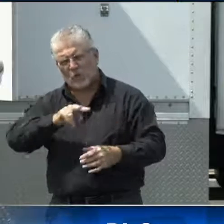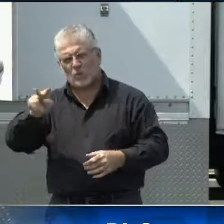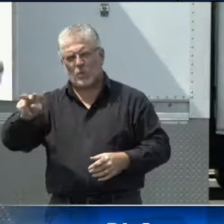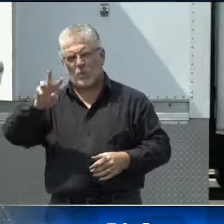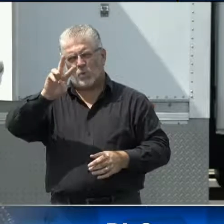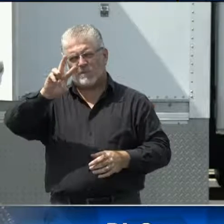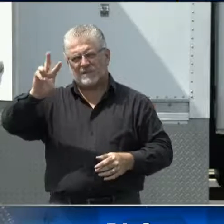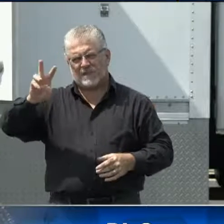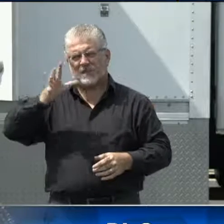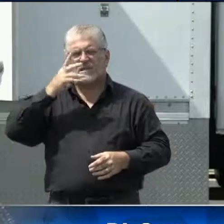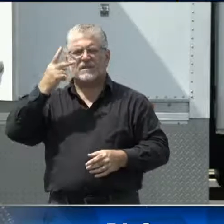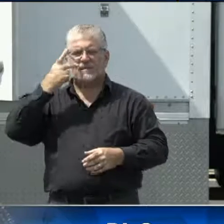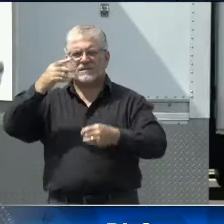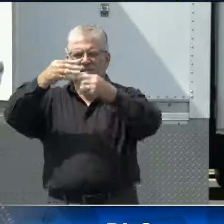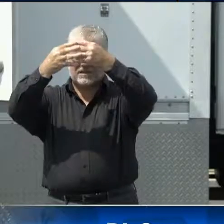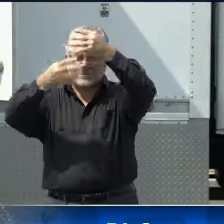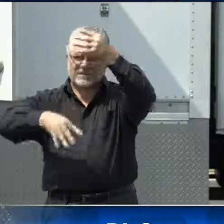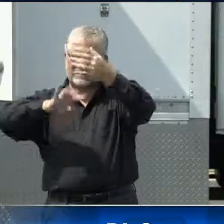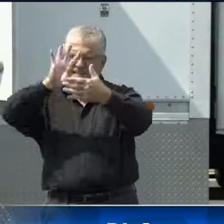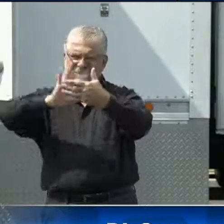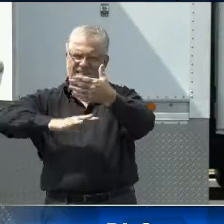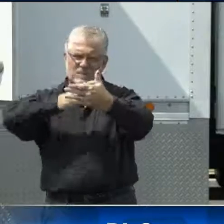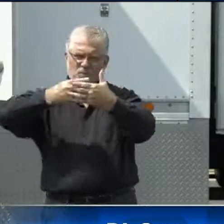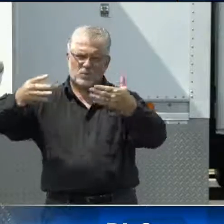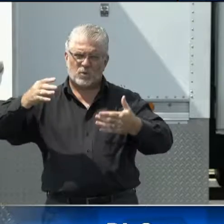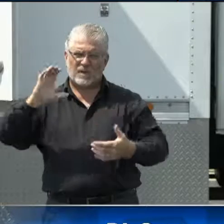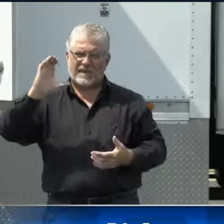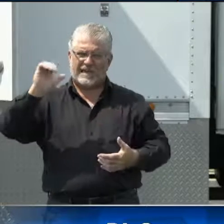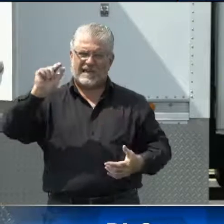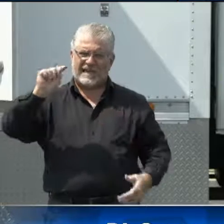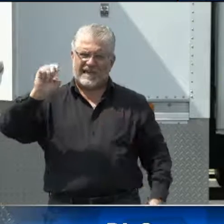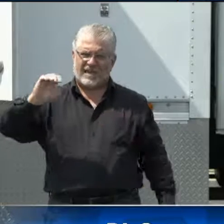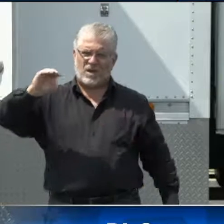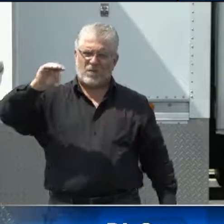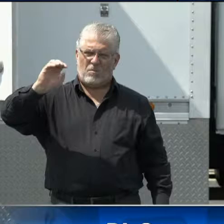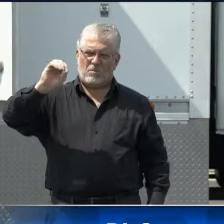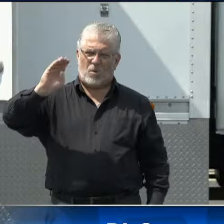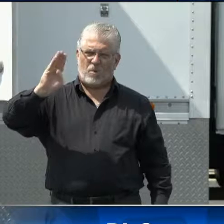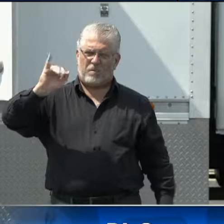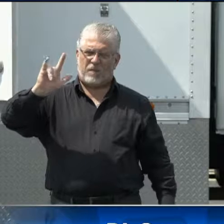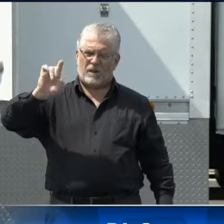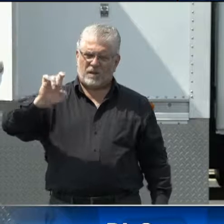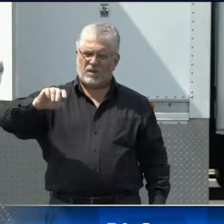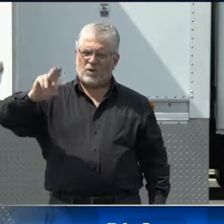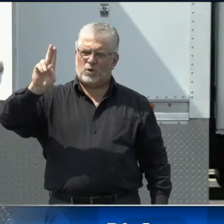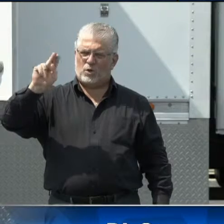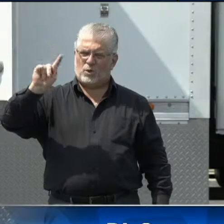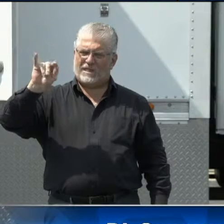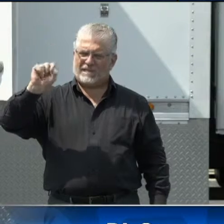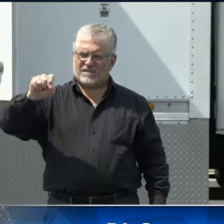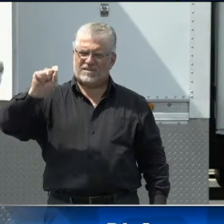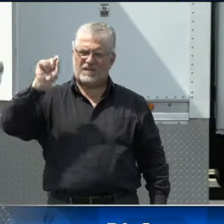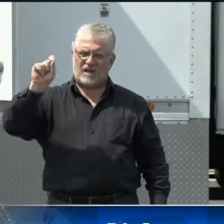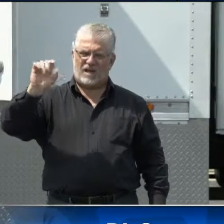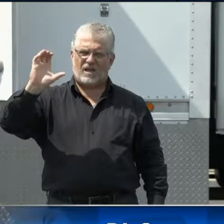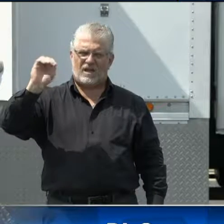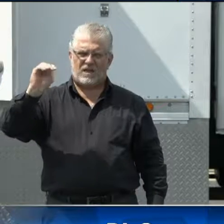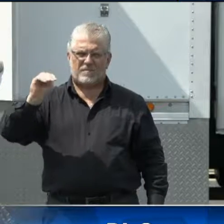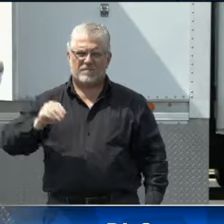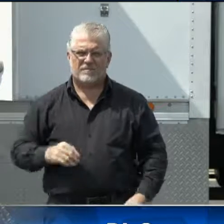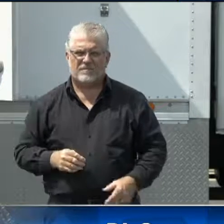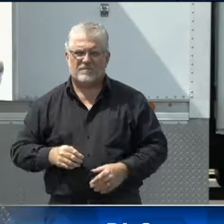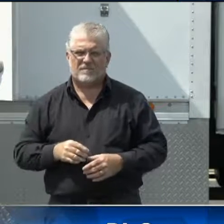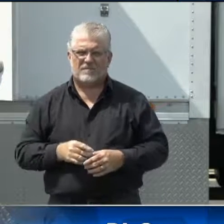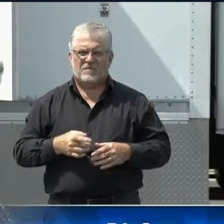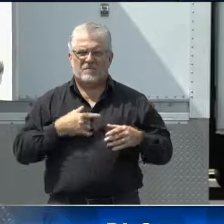It's katemobileunit.com, and we expect to reach a minimum of roughly about 6,500 people, close to 10,000 people, around